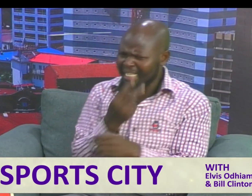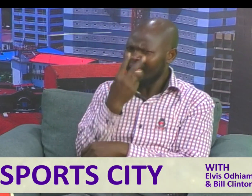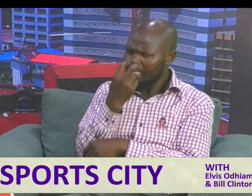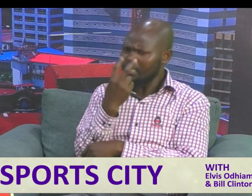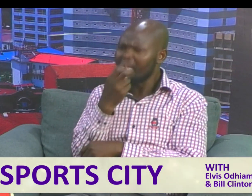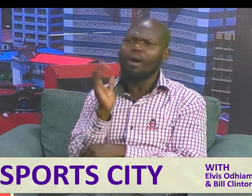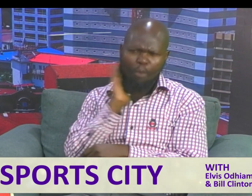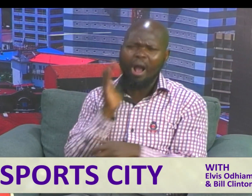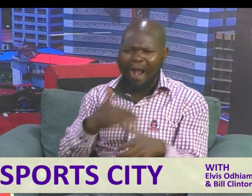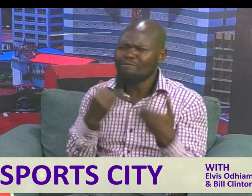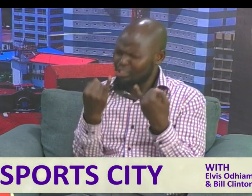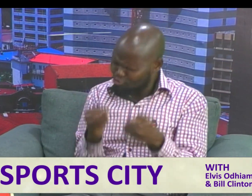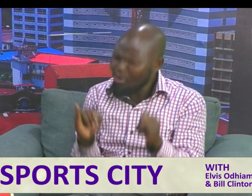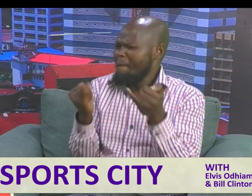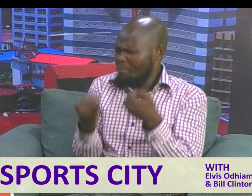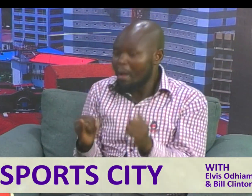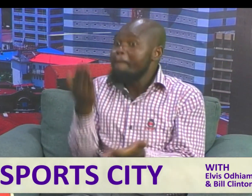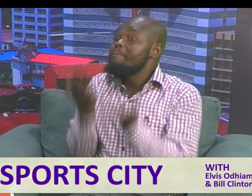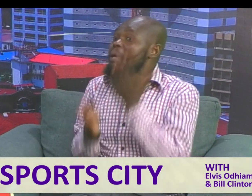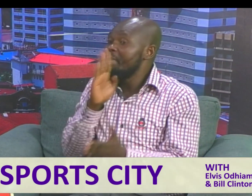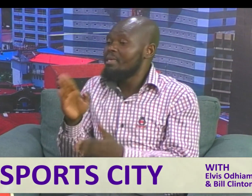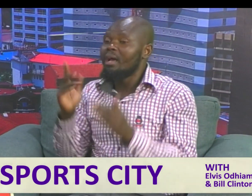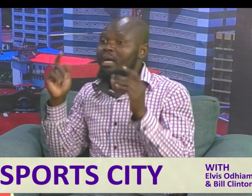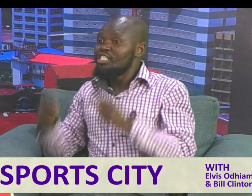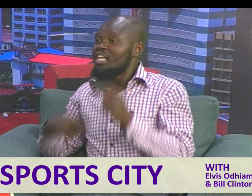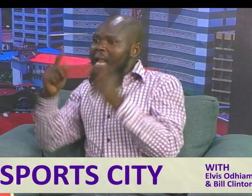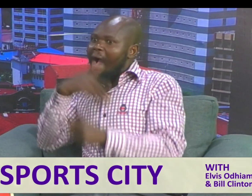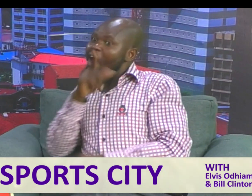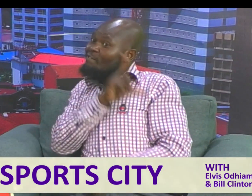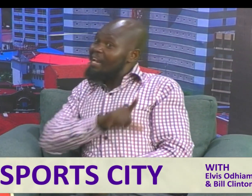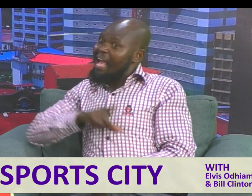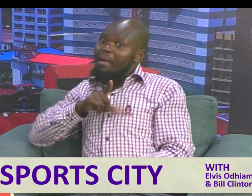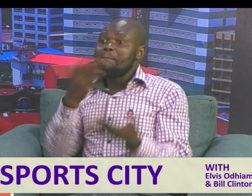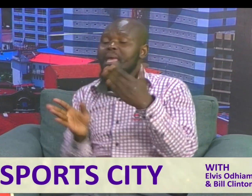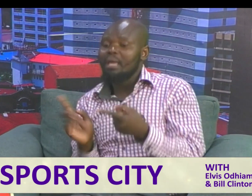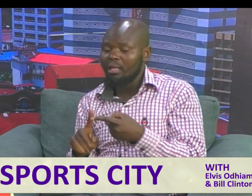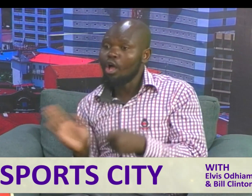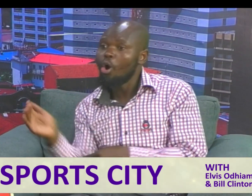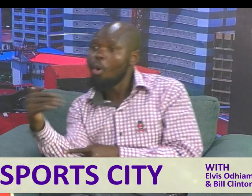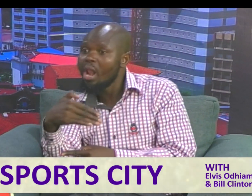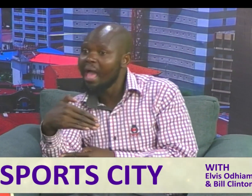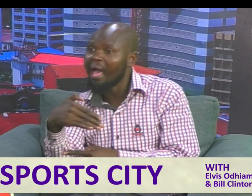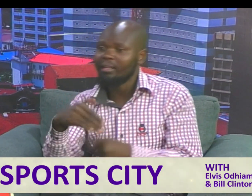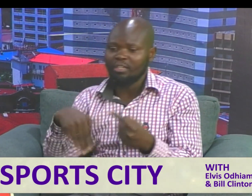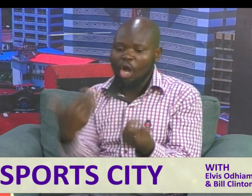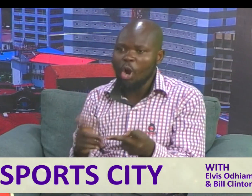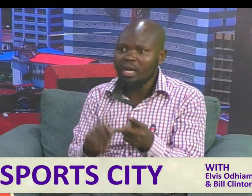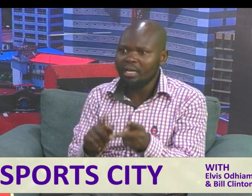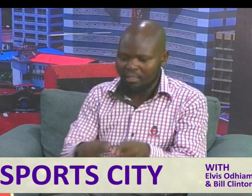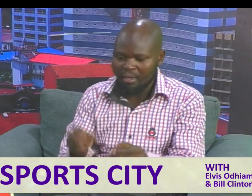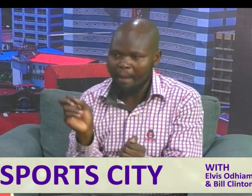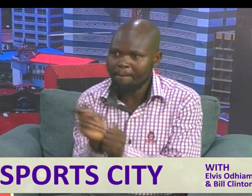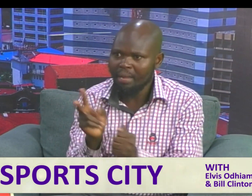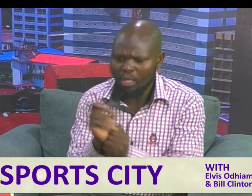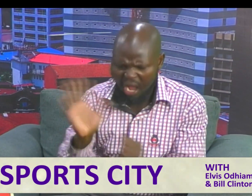1-0. Did you see that game, Bill? So I really suspected they learned more from that, and they really tried. And they used more